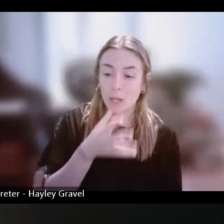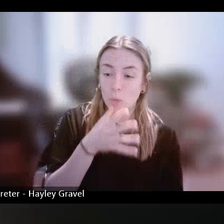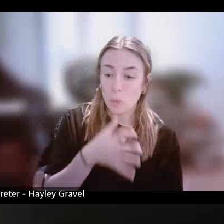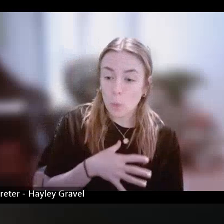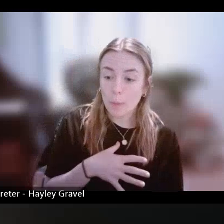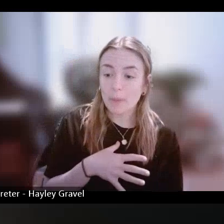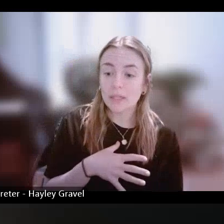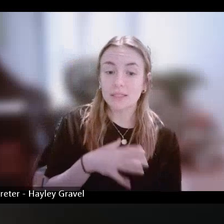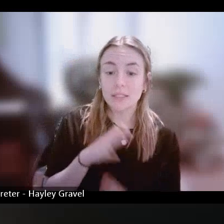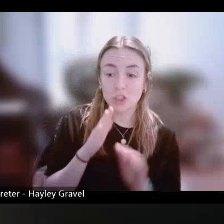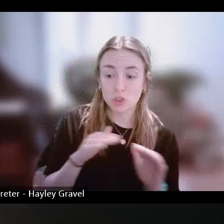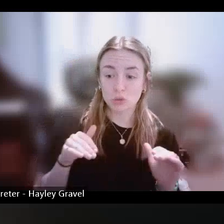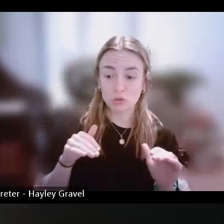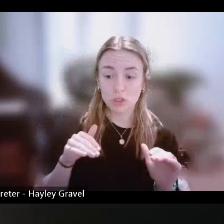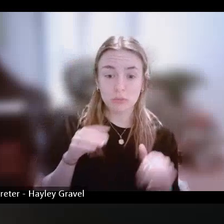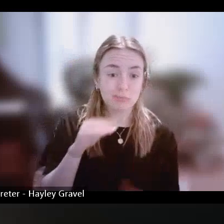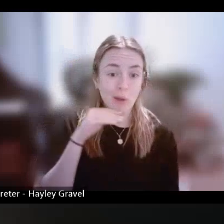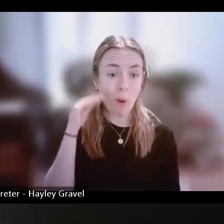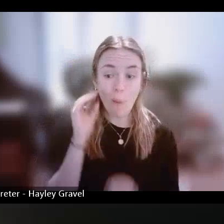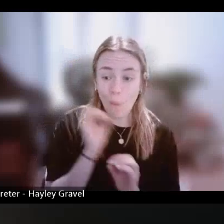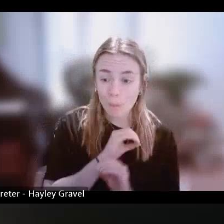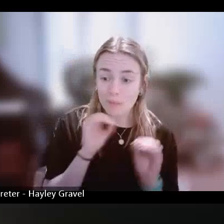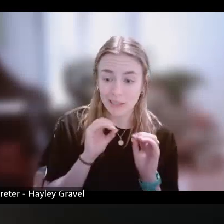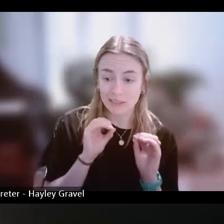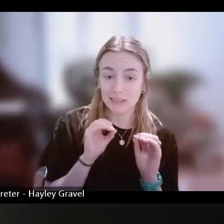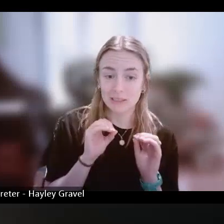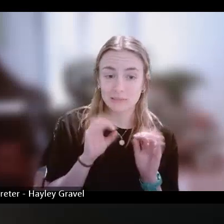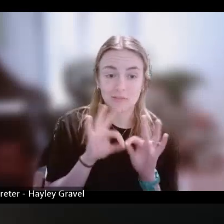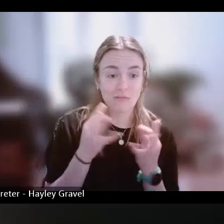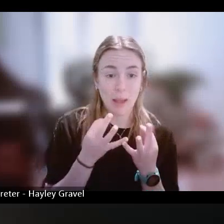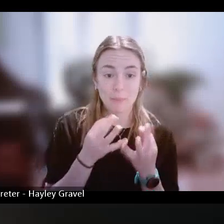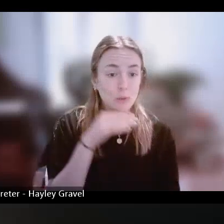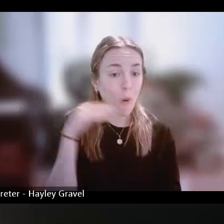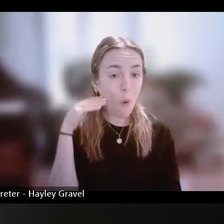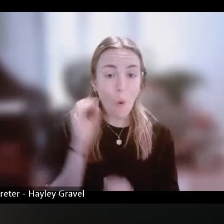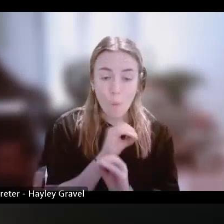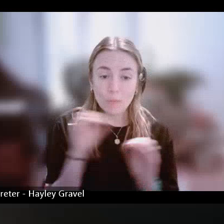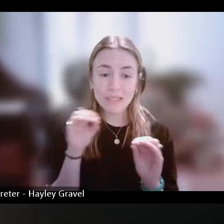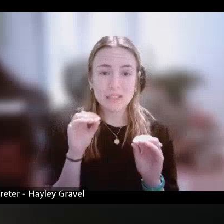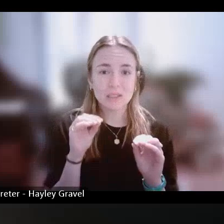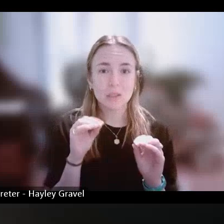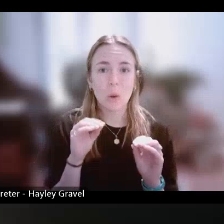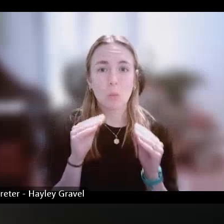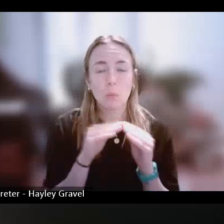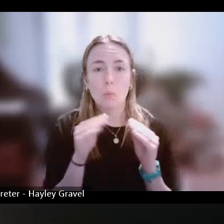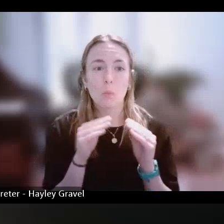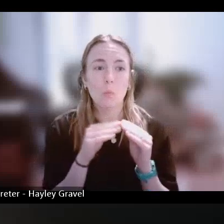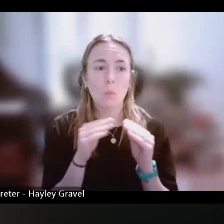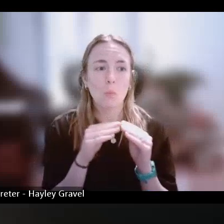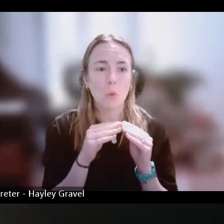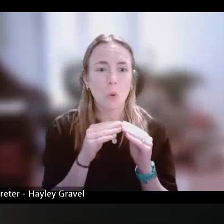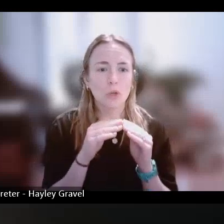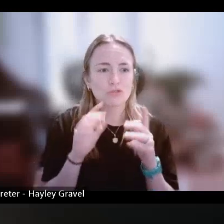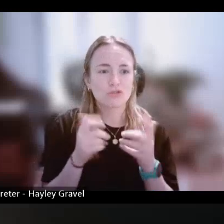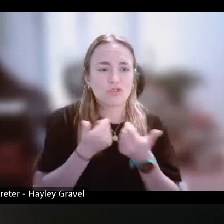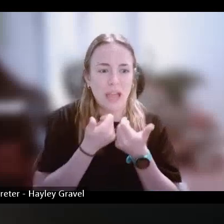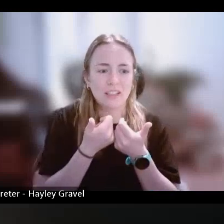that are also going homeless, like, and families. So it does make it a little bit more challenging for males to get in as